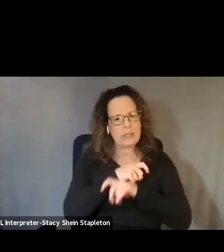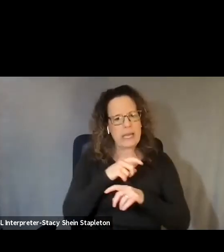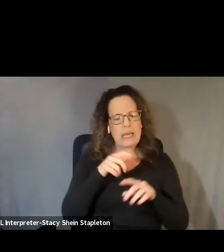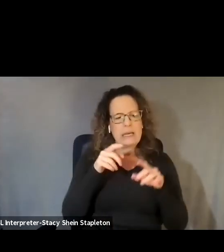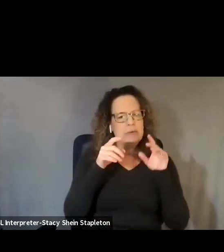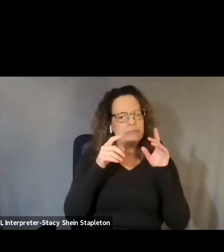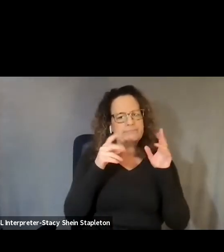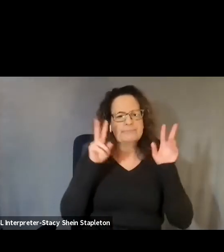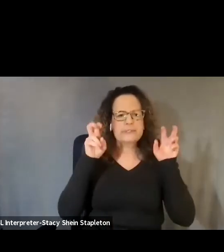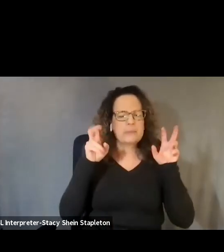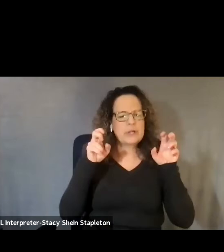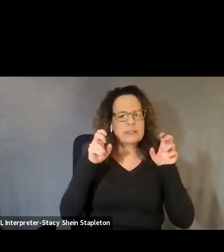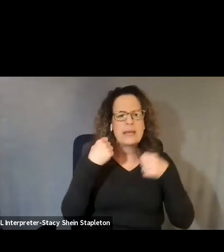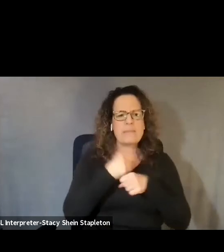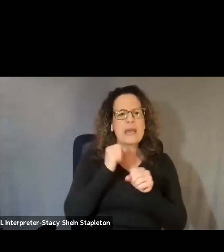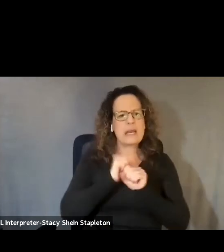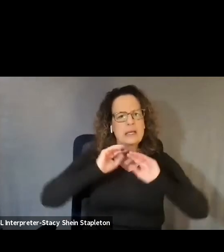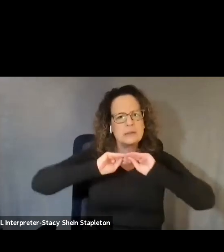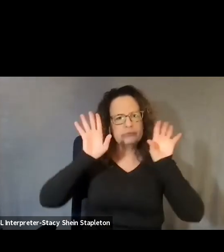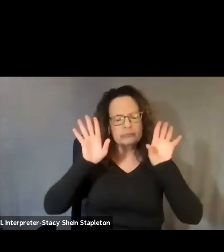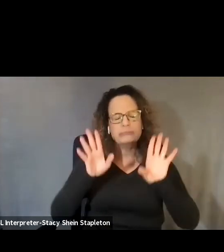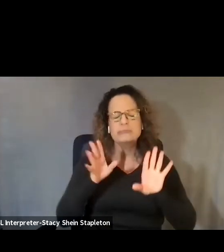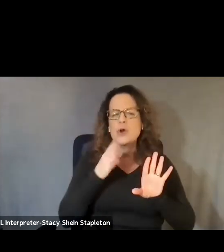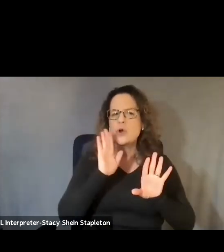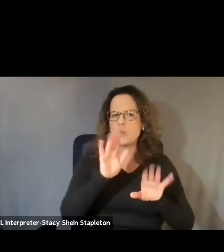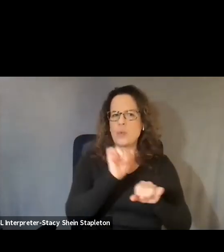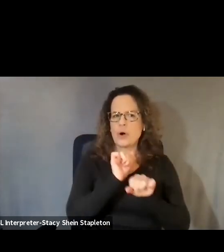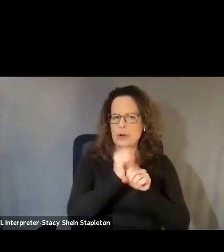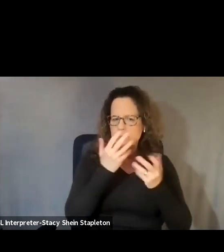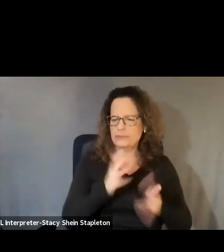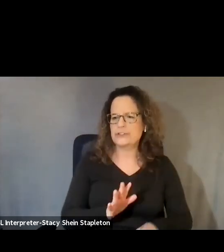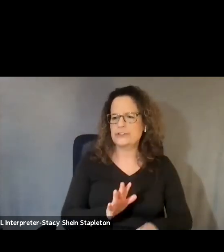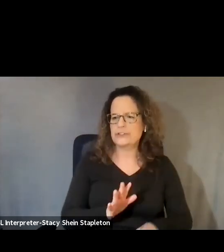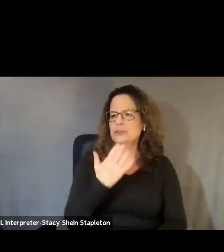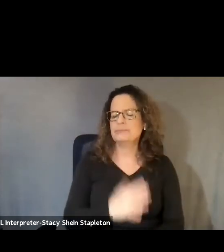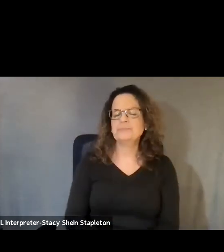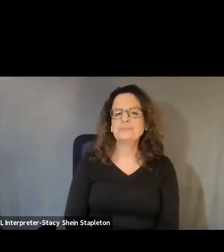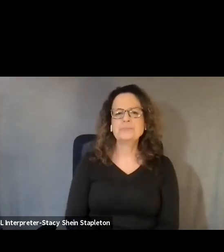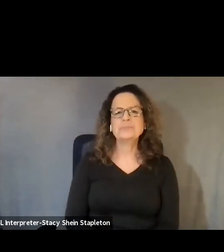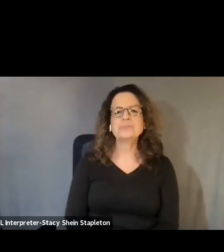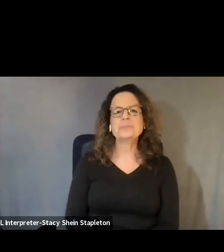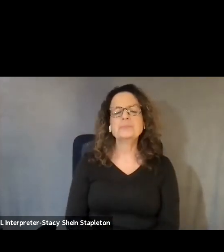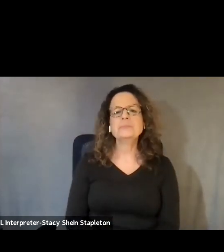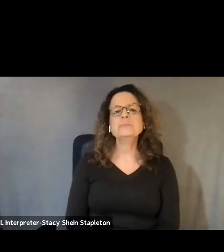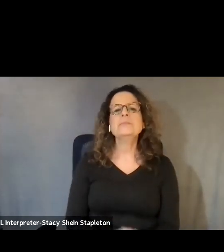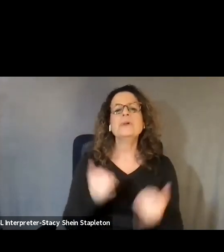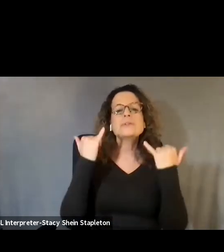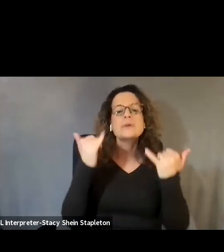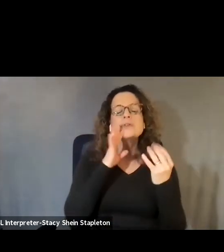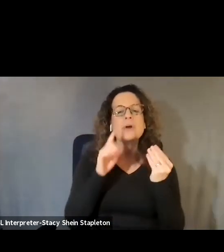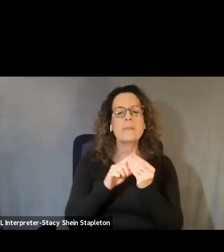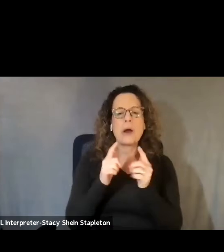it down very, very well. You've done your homework. Let's talk about the Great